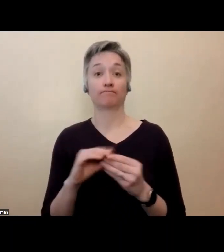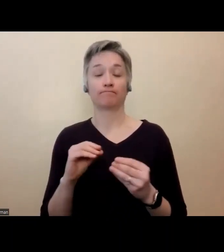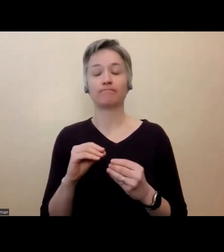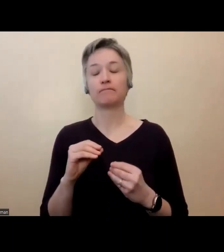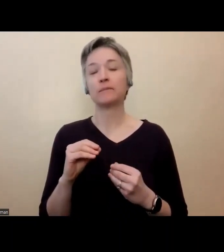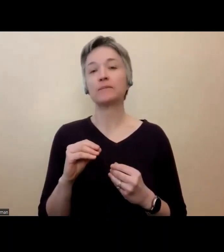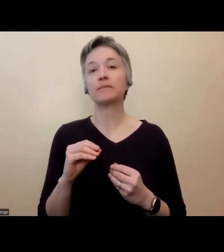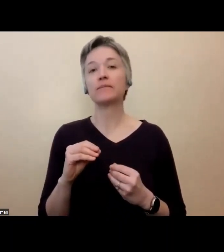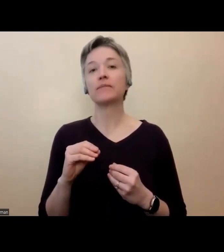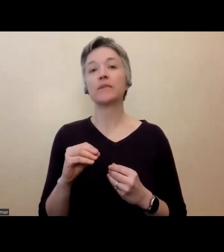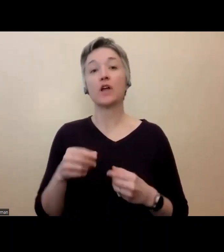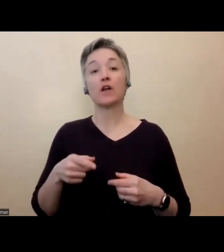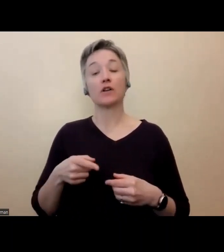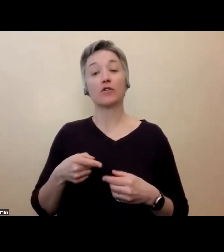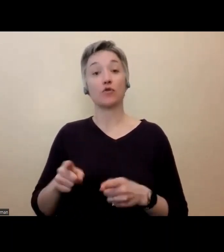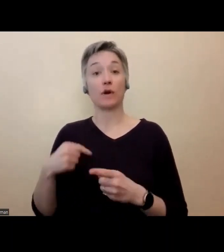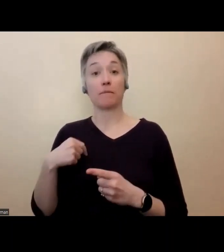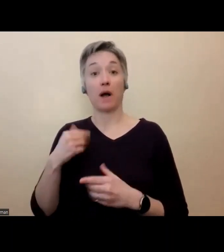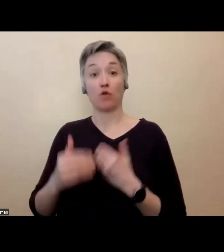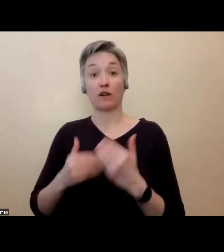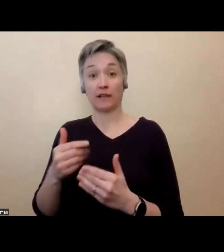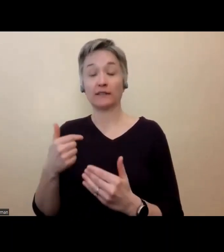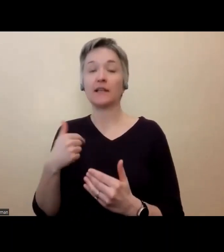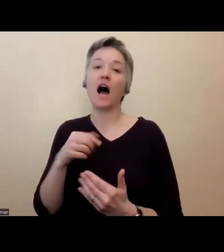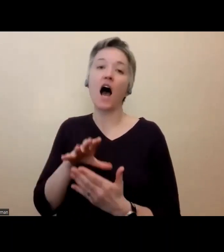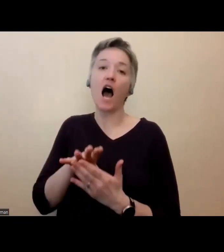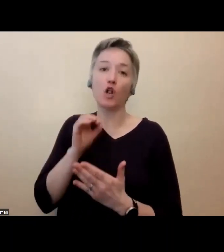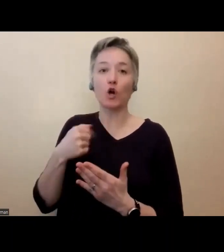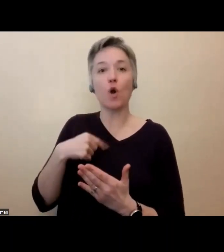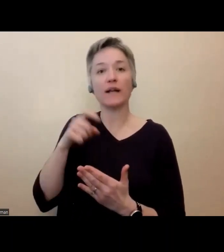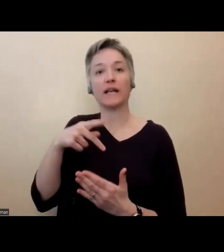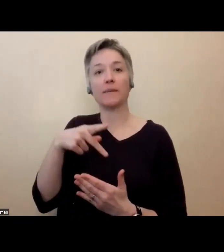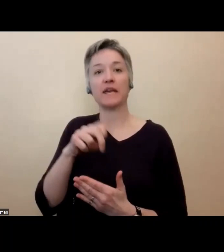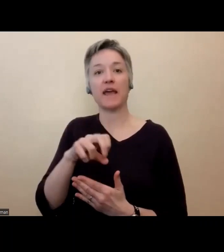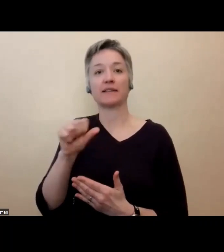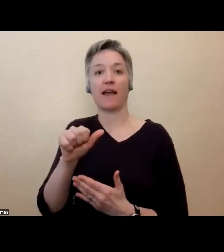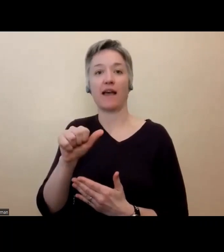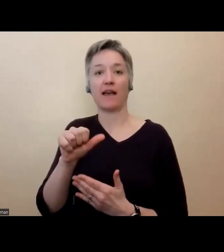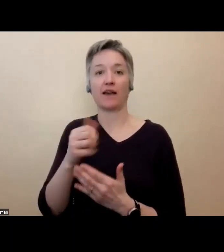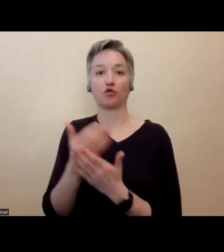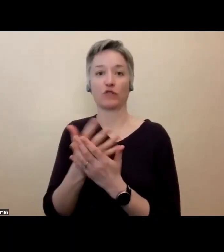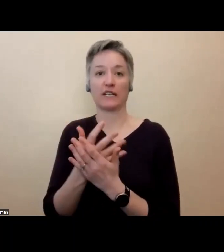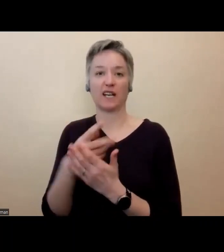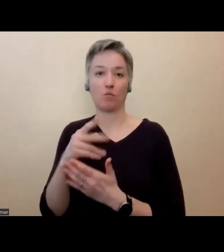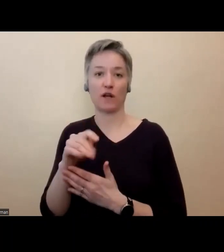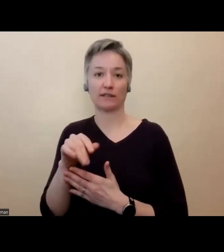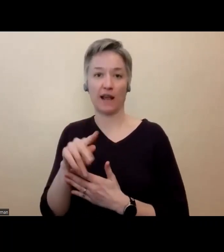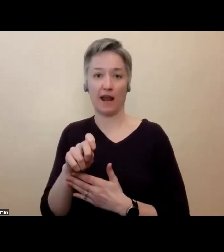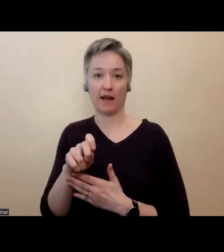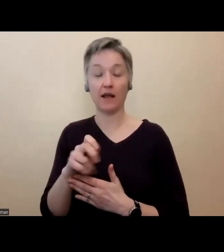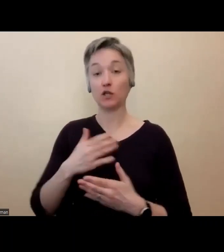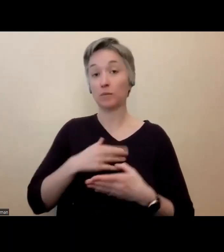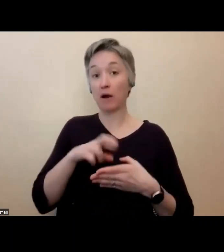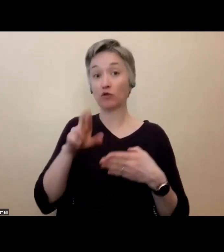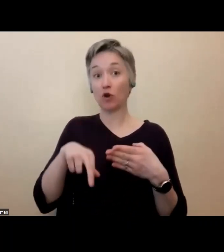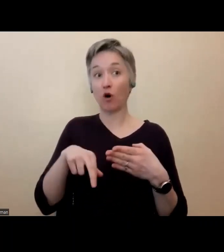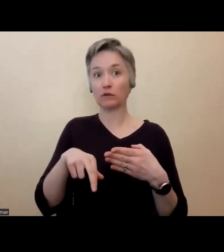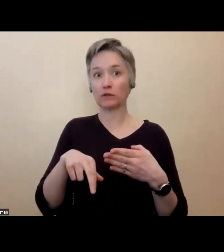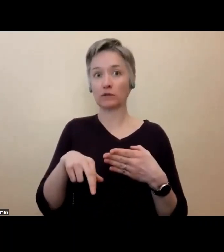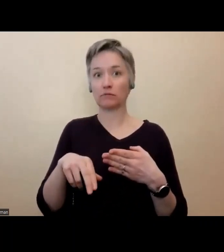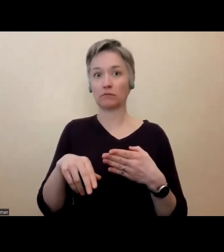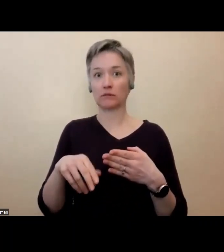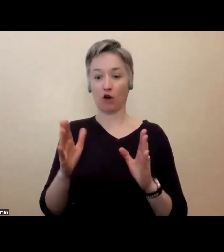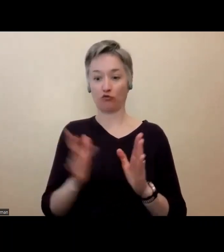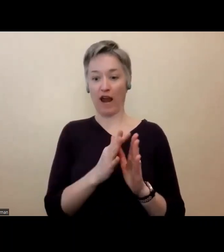needed to do was a PSA screening. When I did that, my PSA came out above the range. And on the way out of